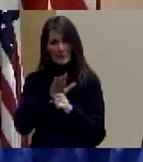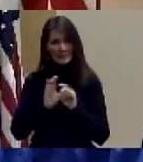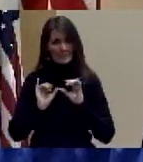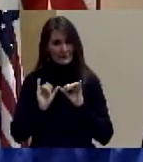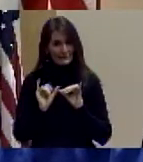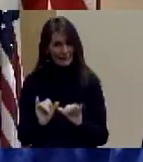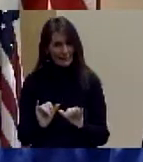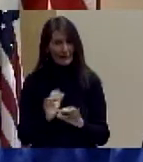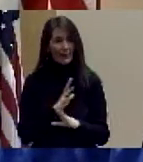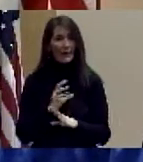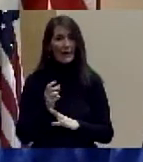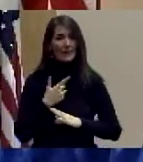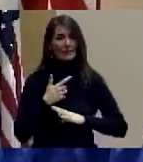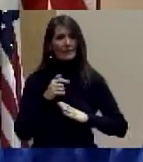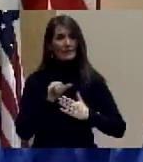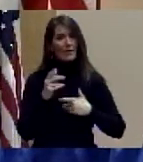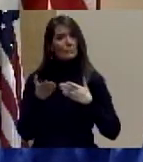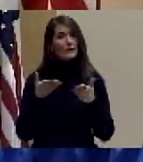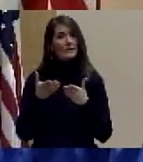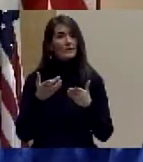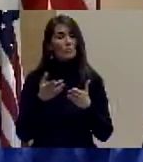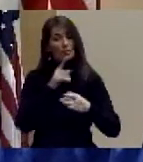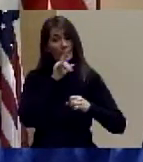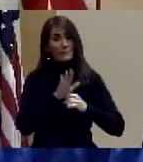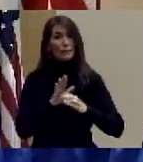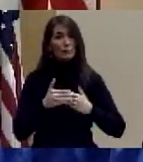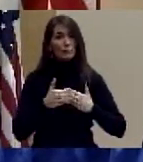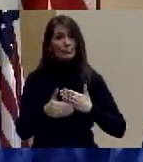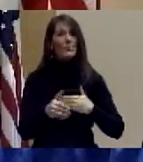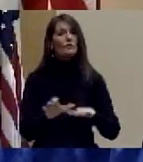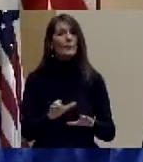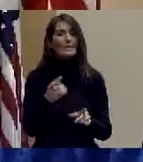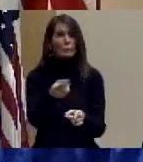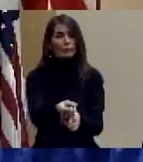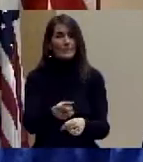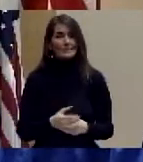it's a service we remain committed to doing right.